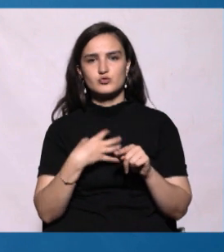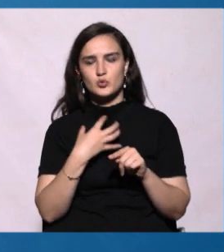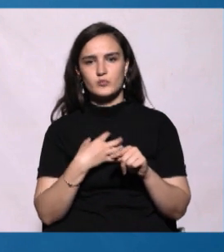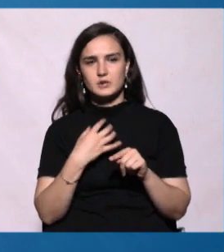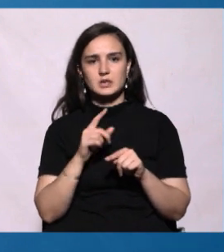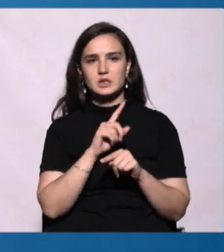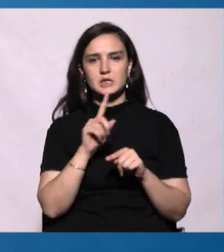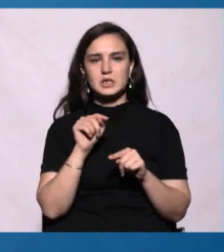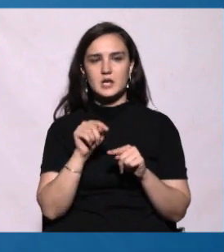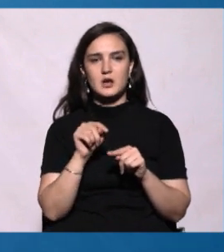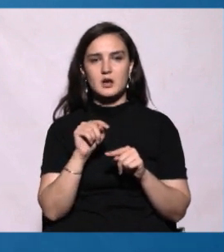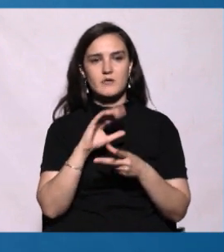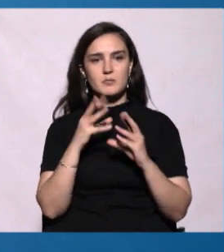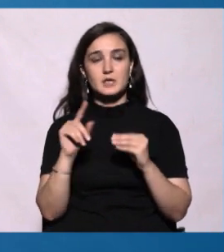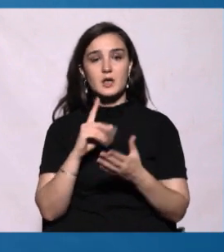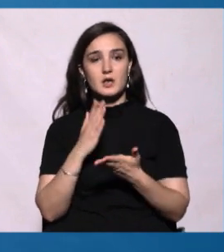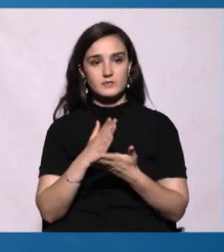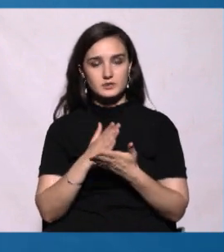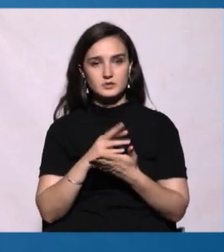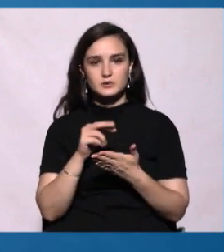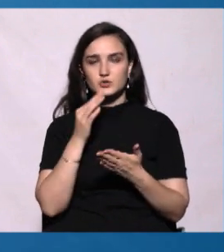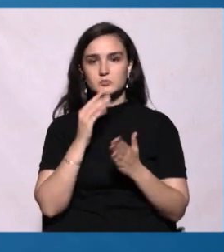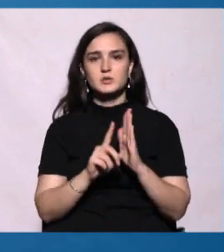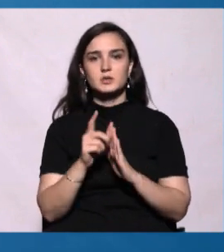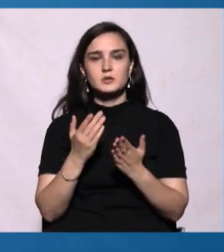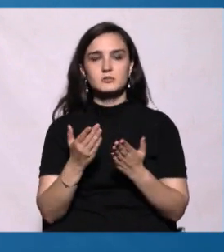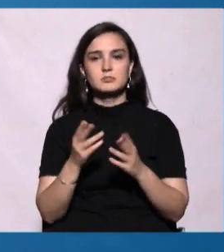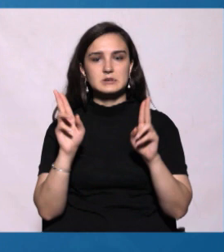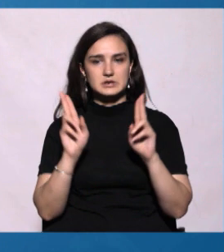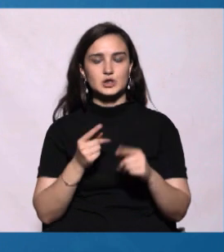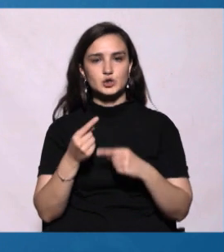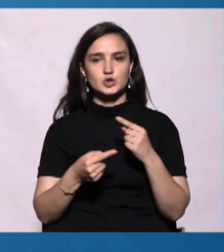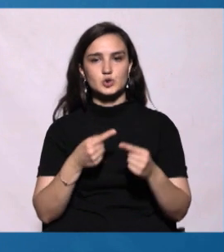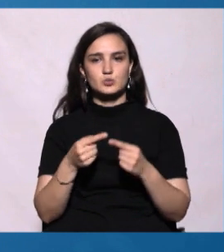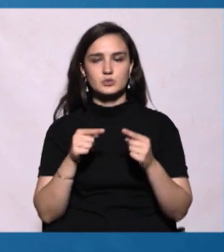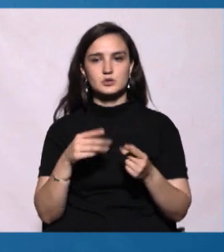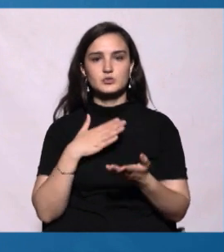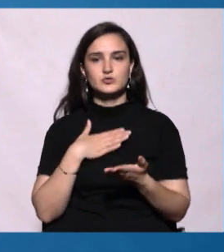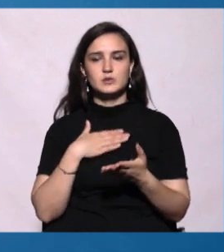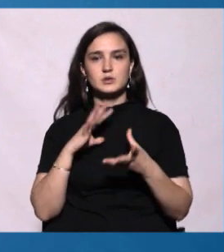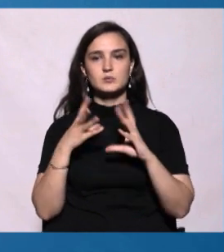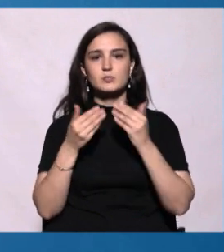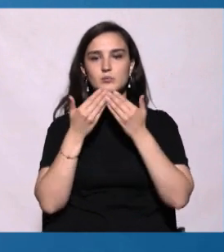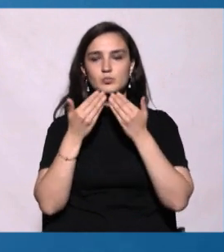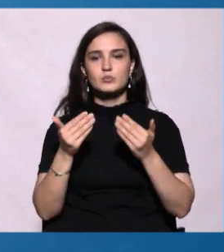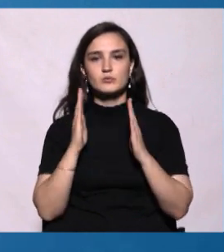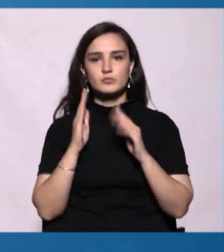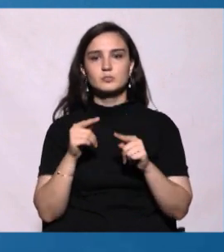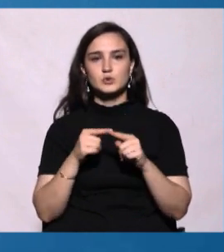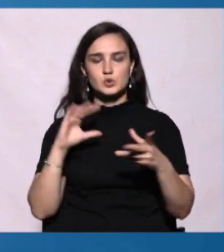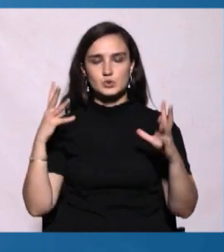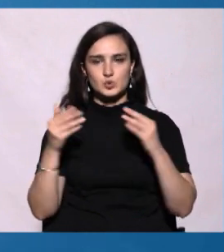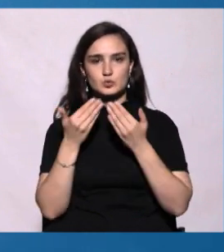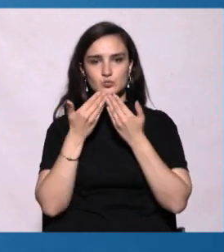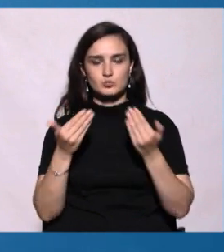what symbolism they have. And from there? Traditionally, for our final stage, we have the